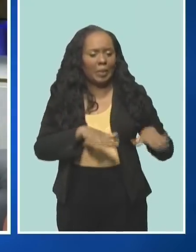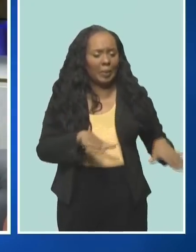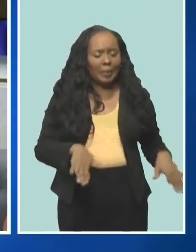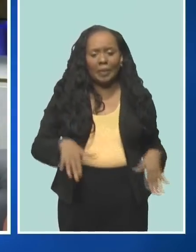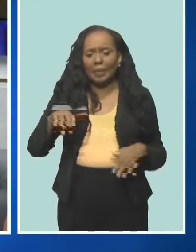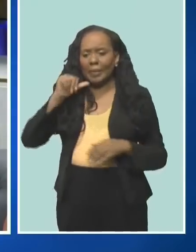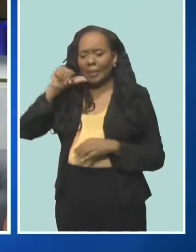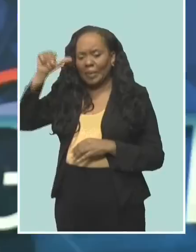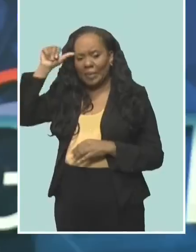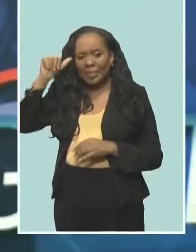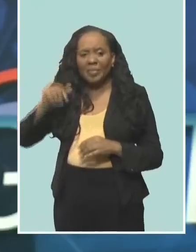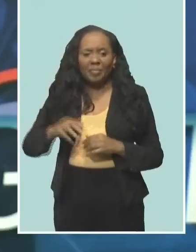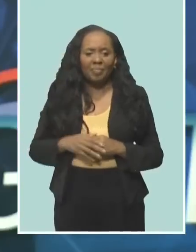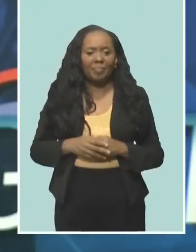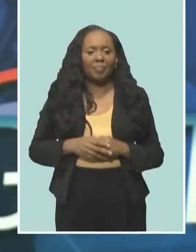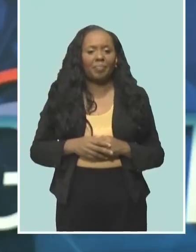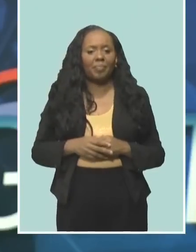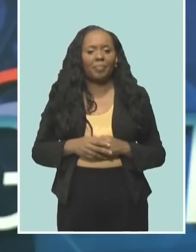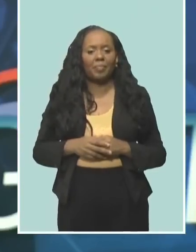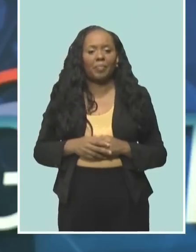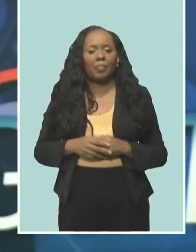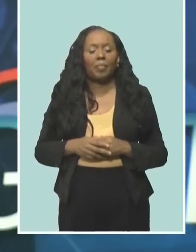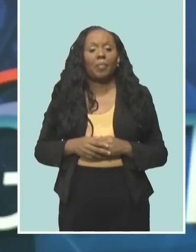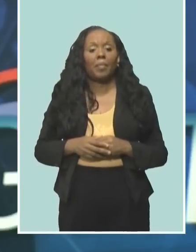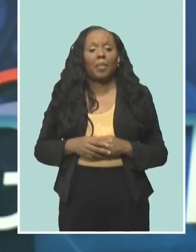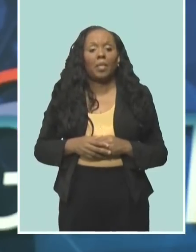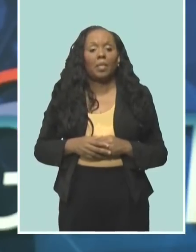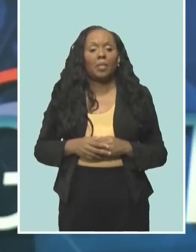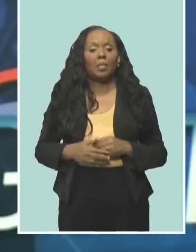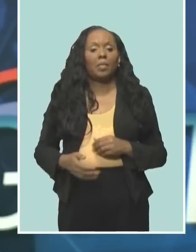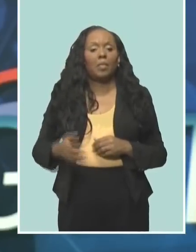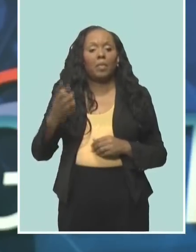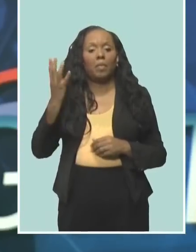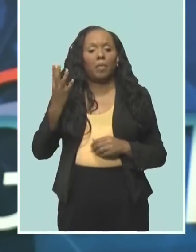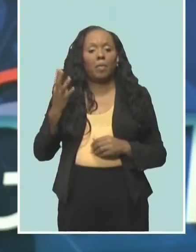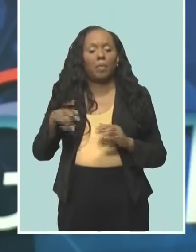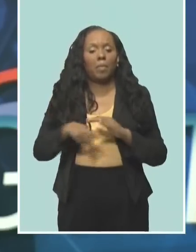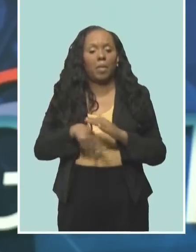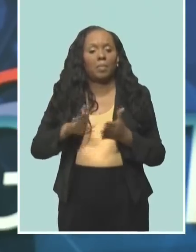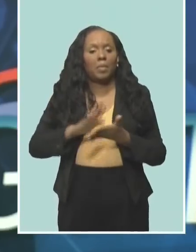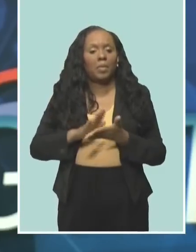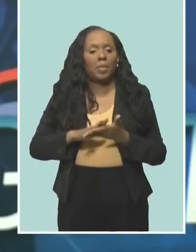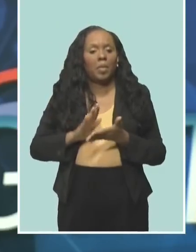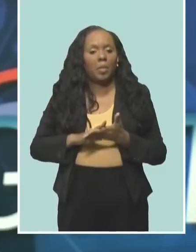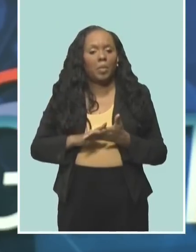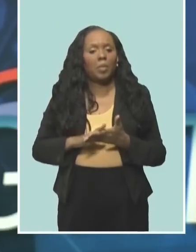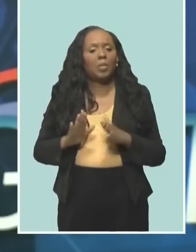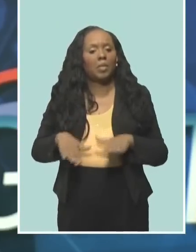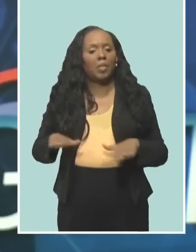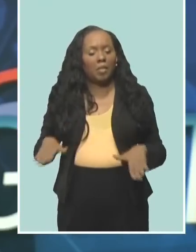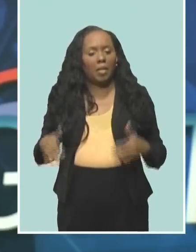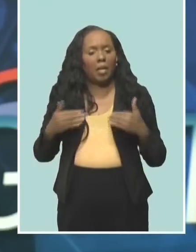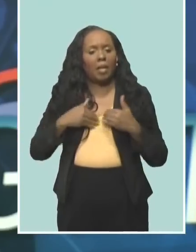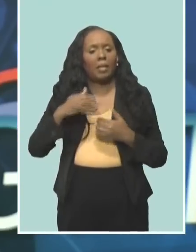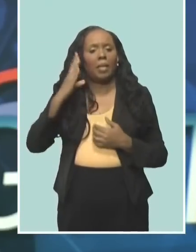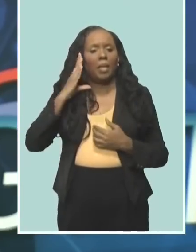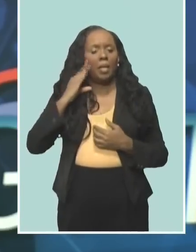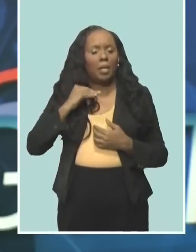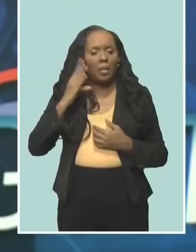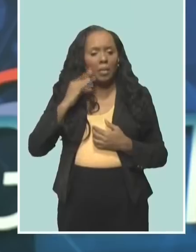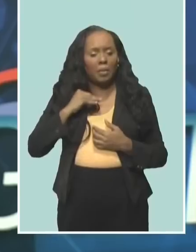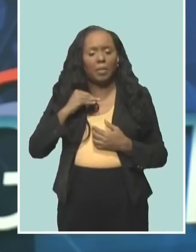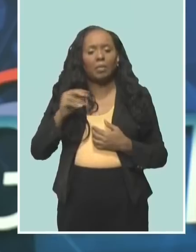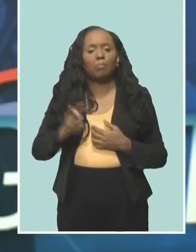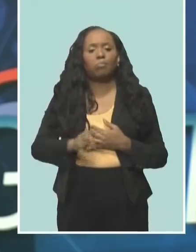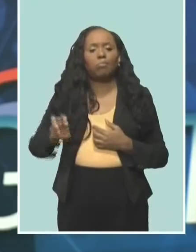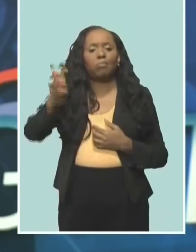they age. Several graduates of 4 primary schools got the opportunity to tour Barbados Parliament, and they were